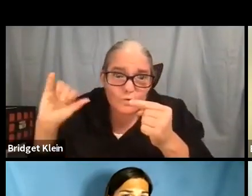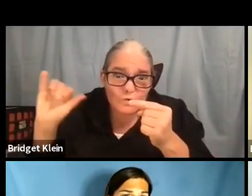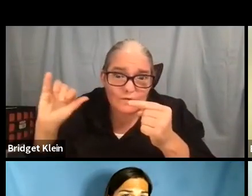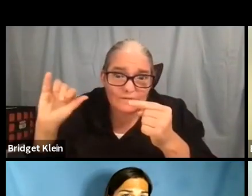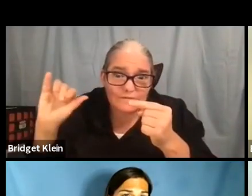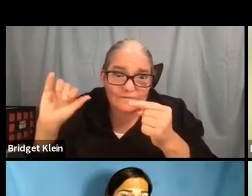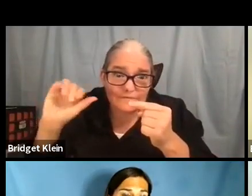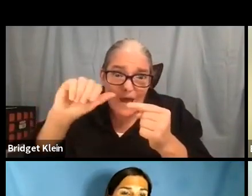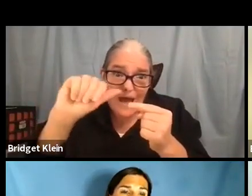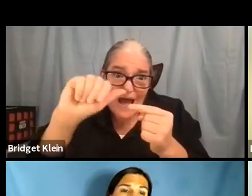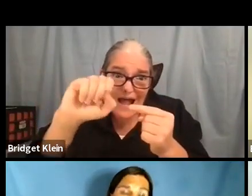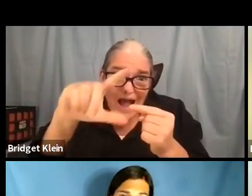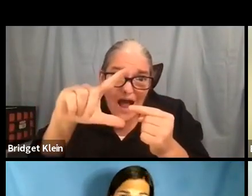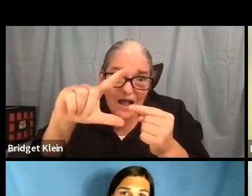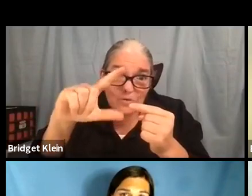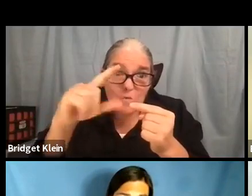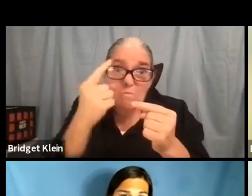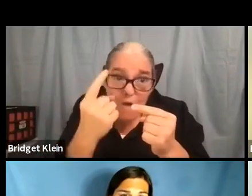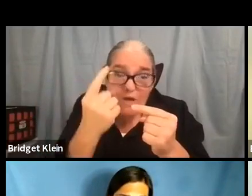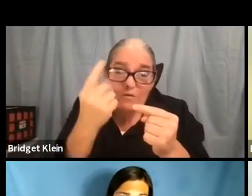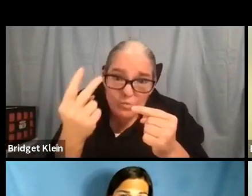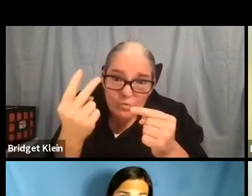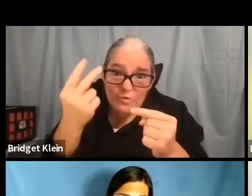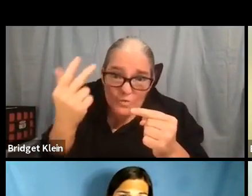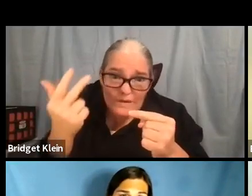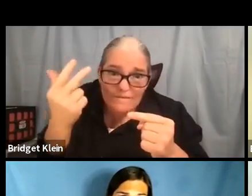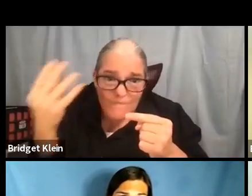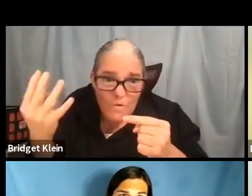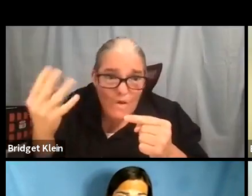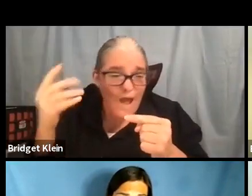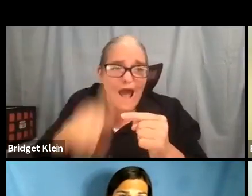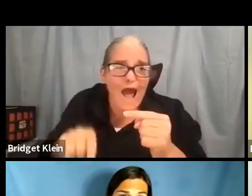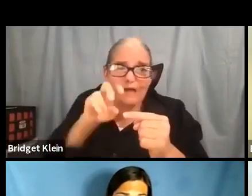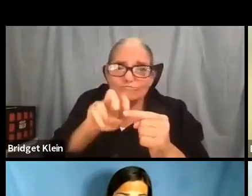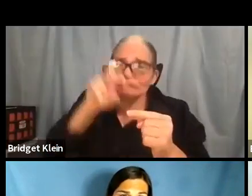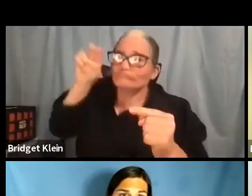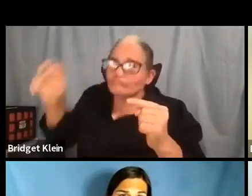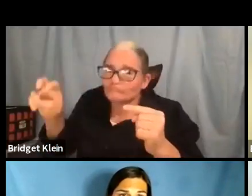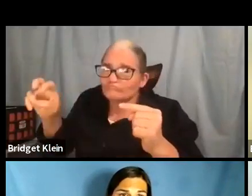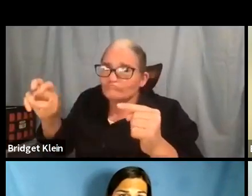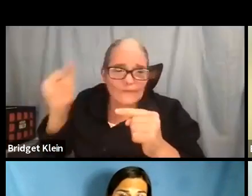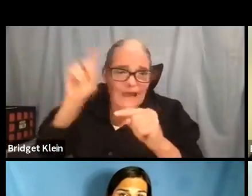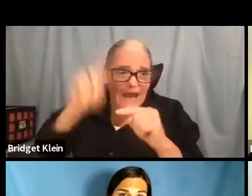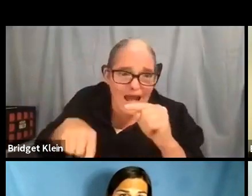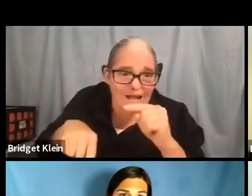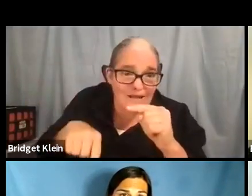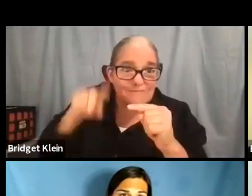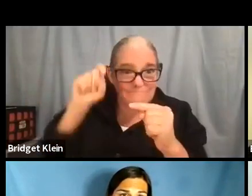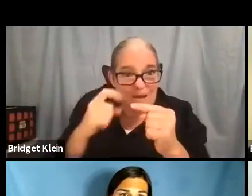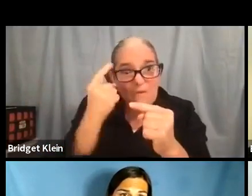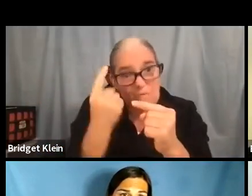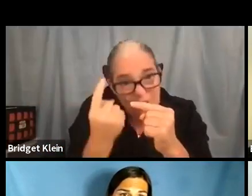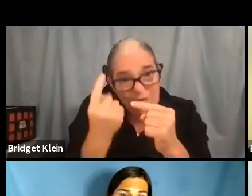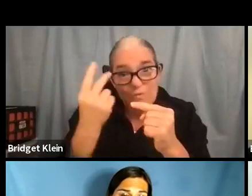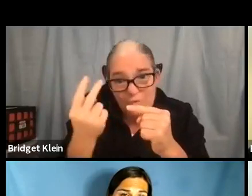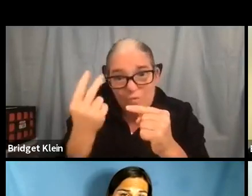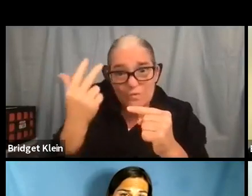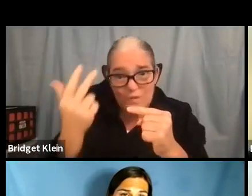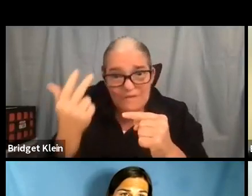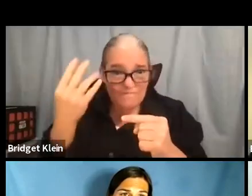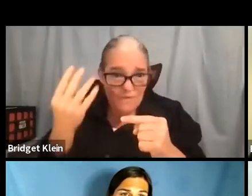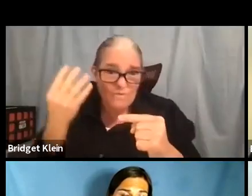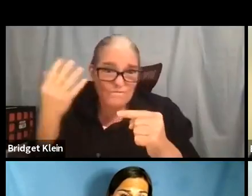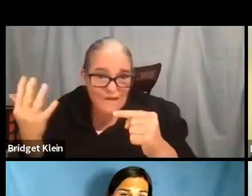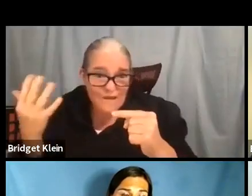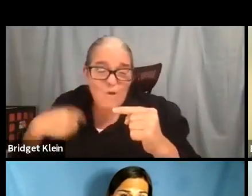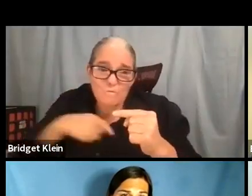clarification. There's also course sequencing that you need to keep in mind when you're planning.